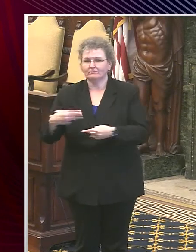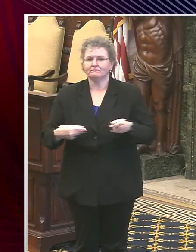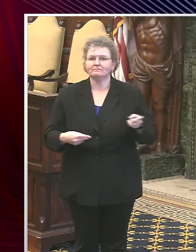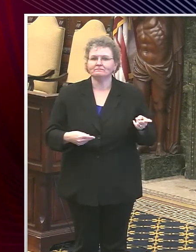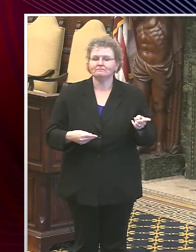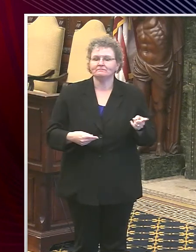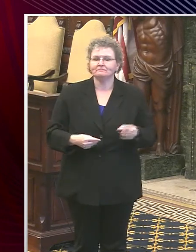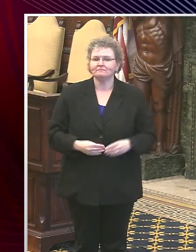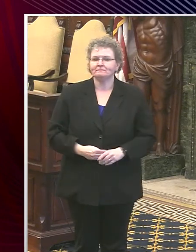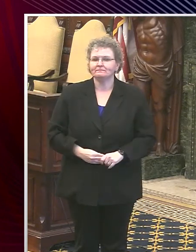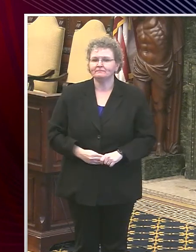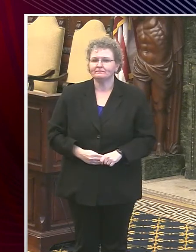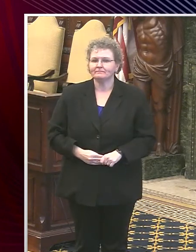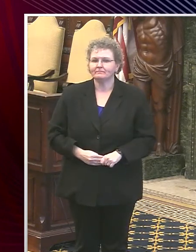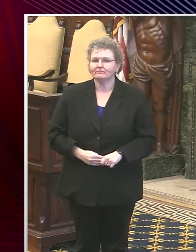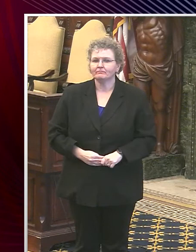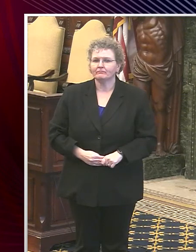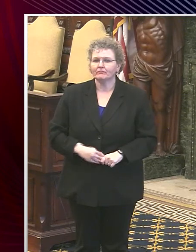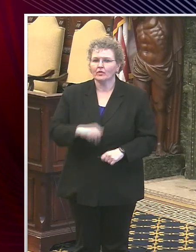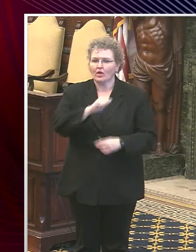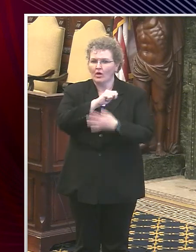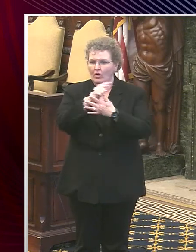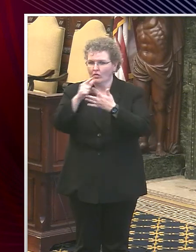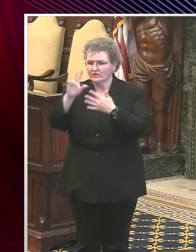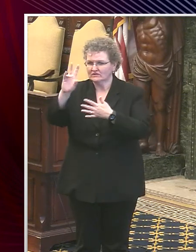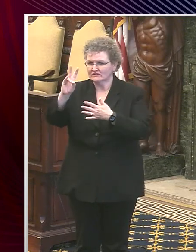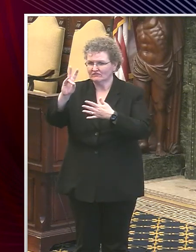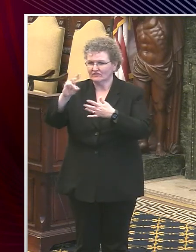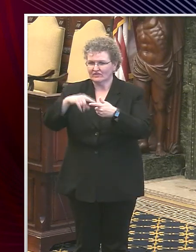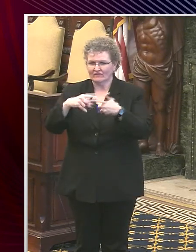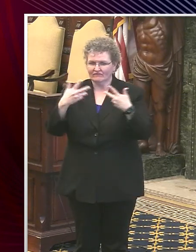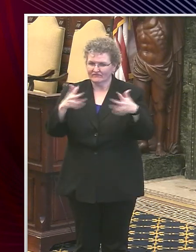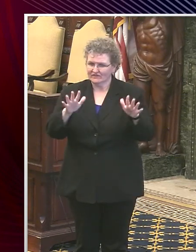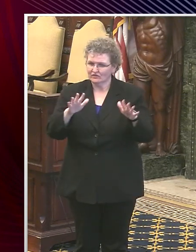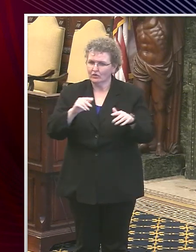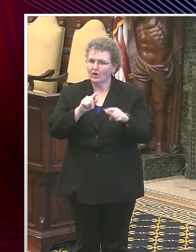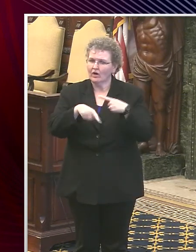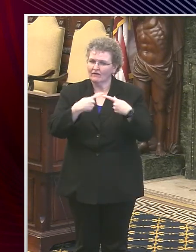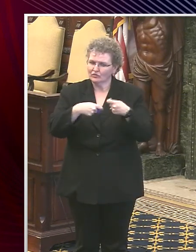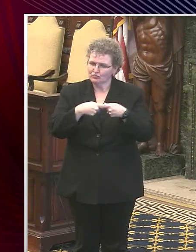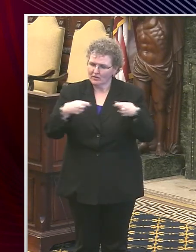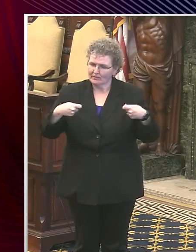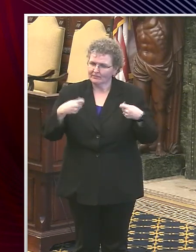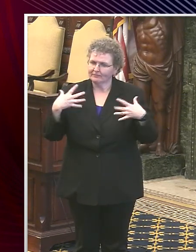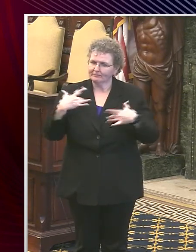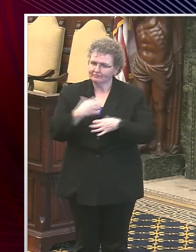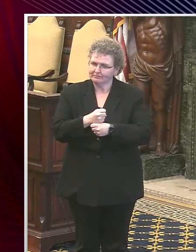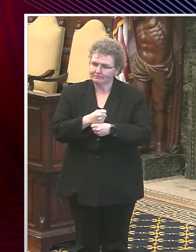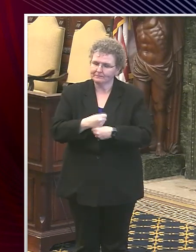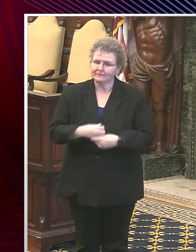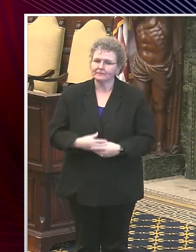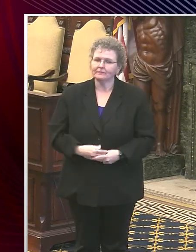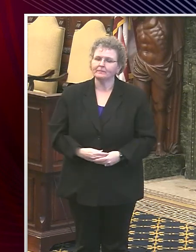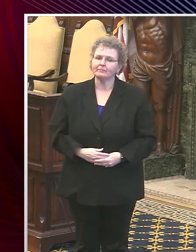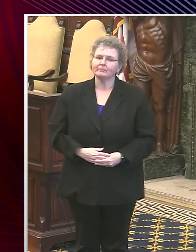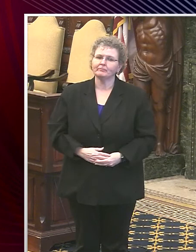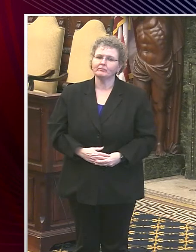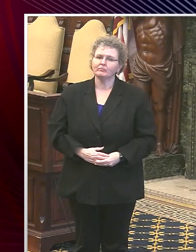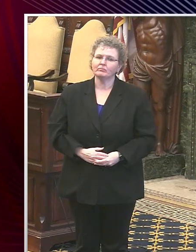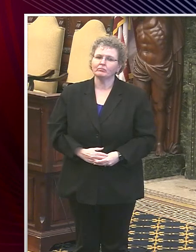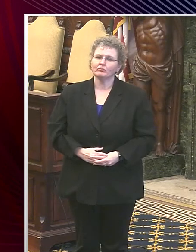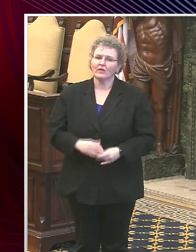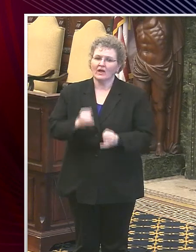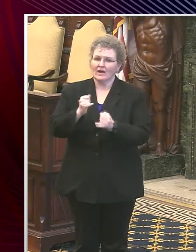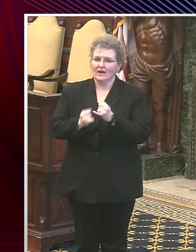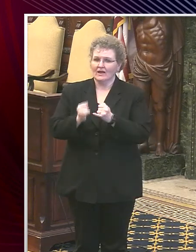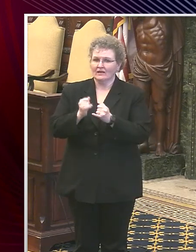go to all of you, but not beyond that. So we'll be wrapping up Maggie Kent of 6ABC. But for now, let's